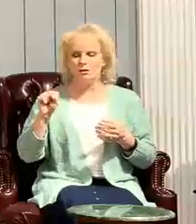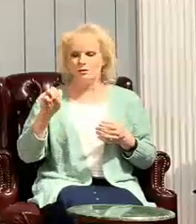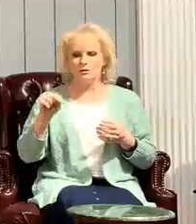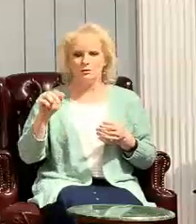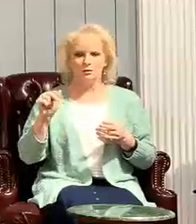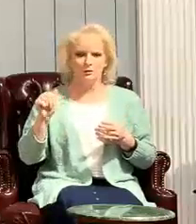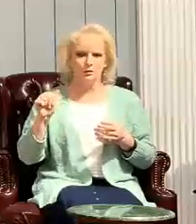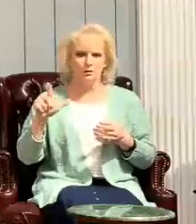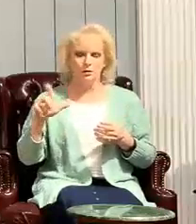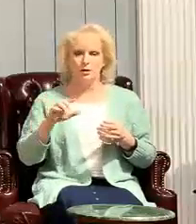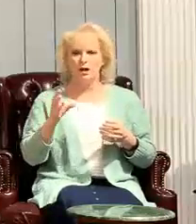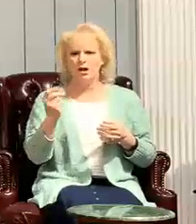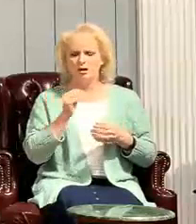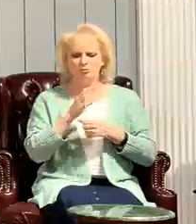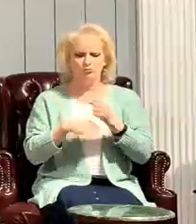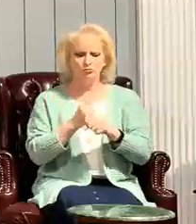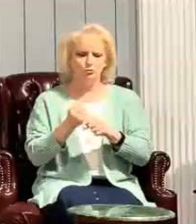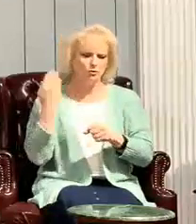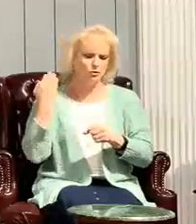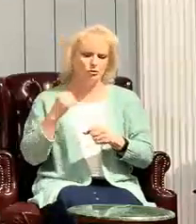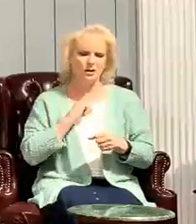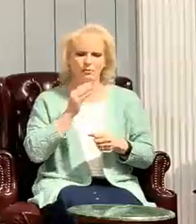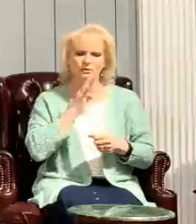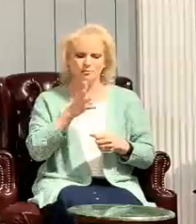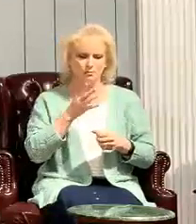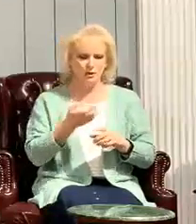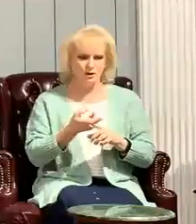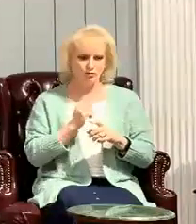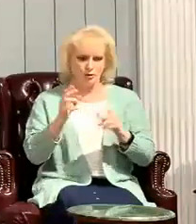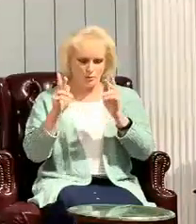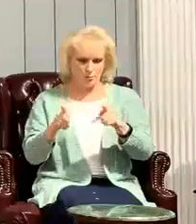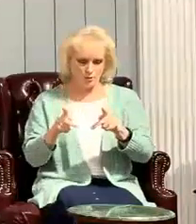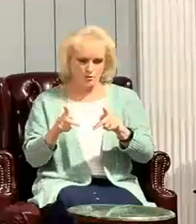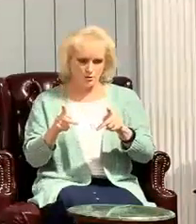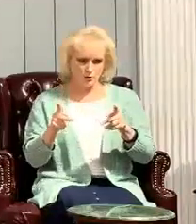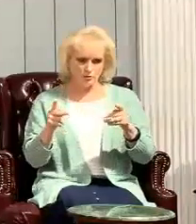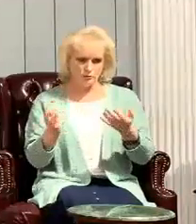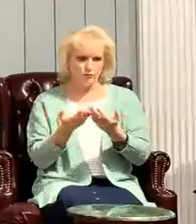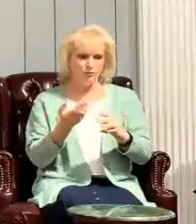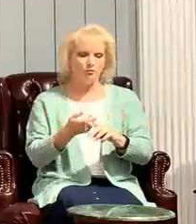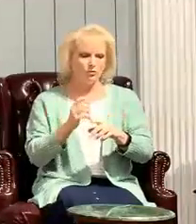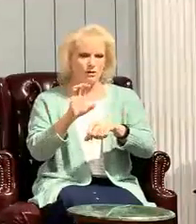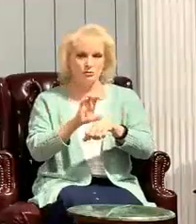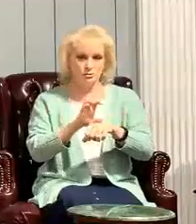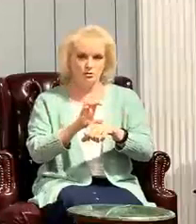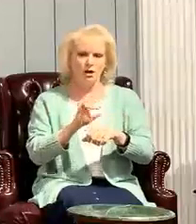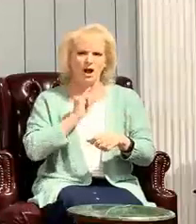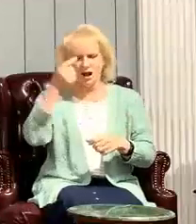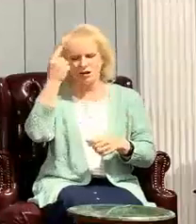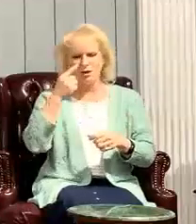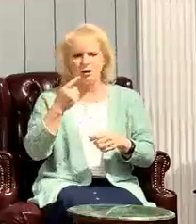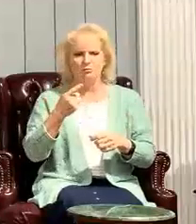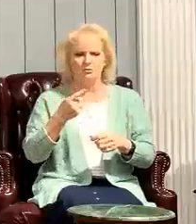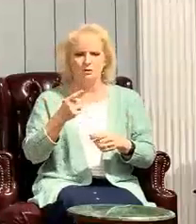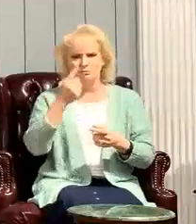a few years ago, I was speaking with someone from the church, from this church, that I thought was a trusted friend and prayer partner.